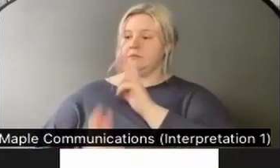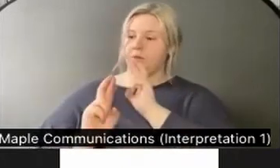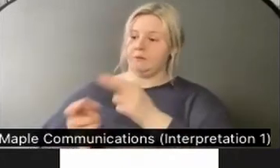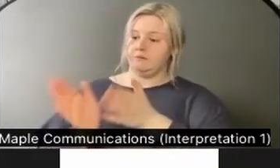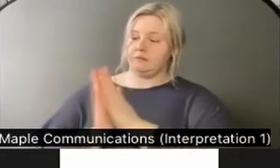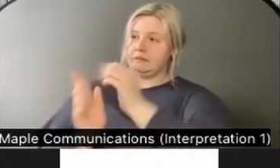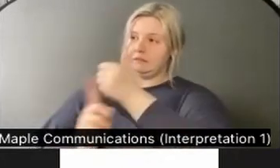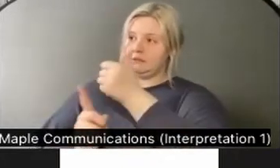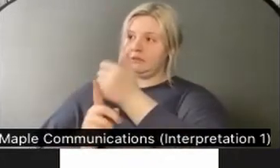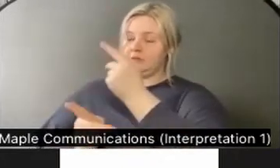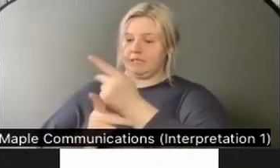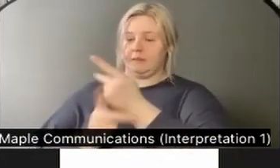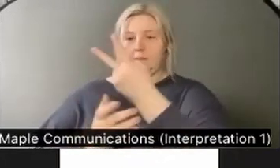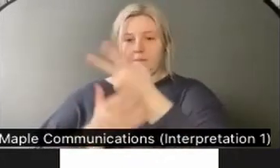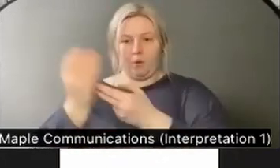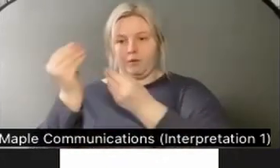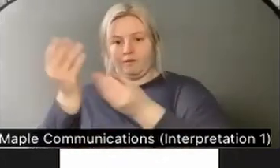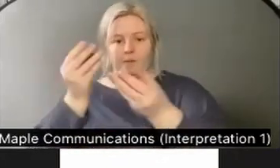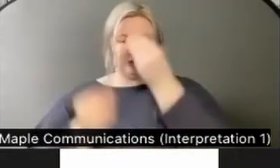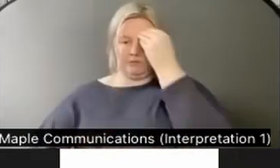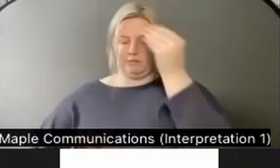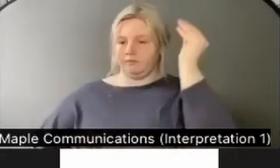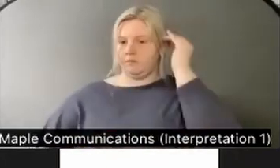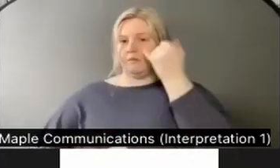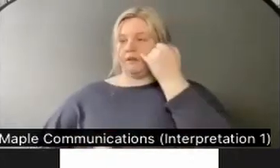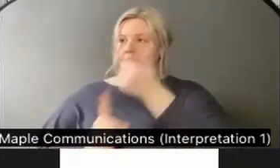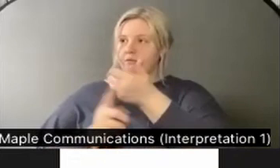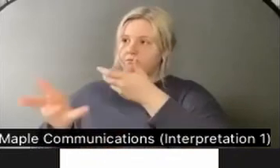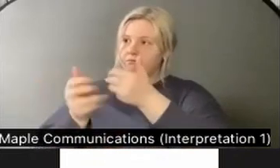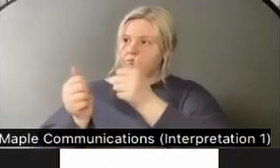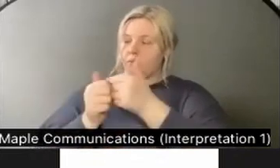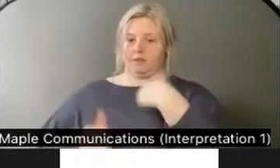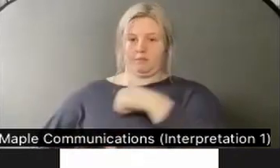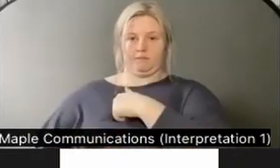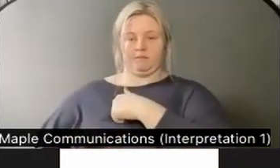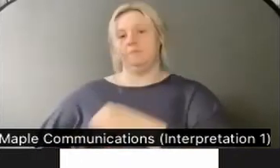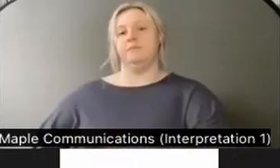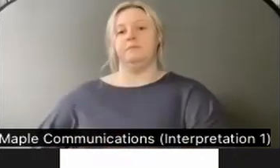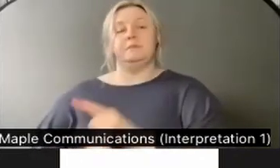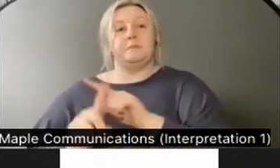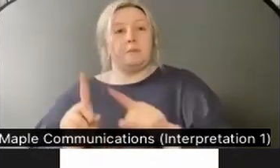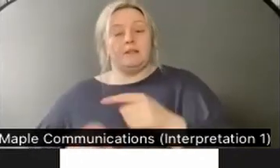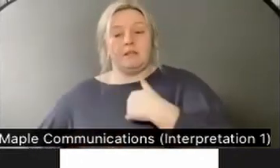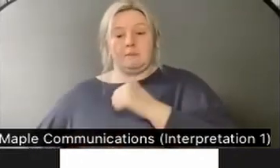these things in mind when you interact with me." Unfortunately, I have never actually acted on this